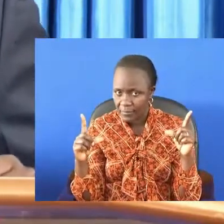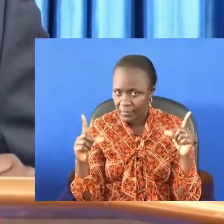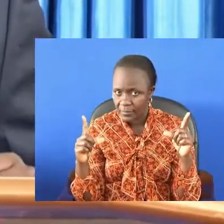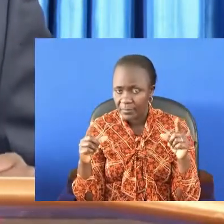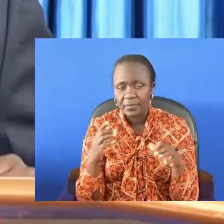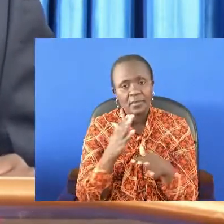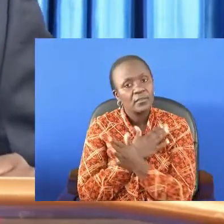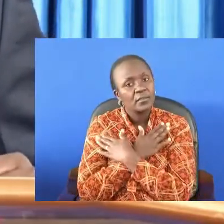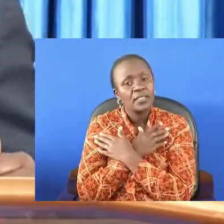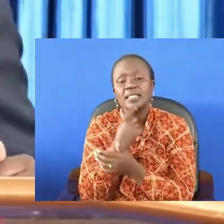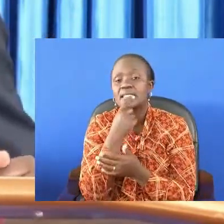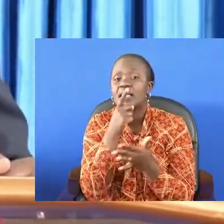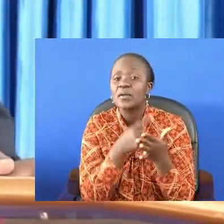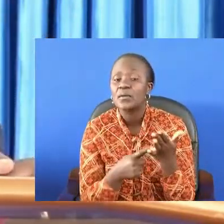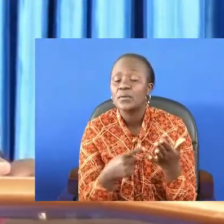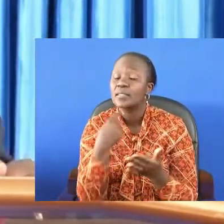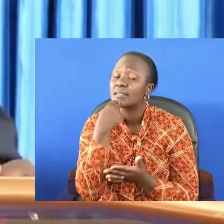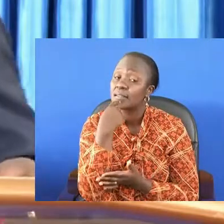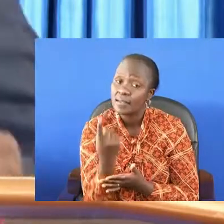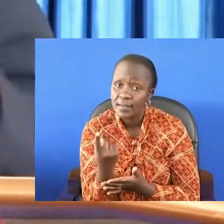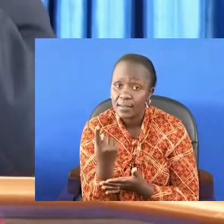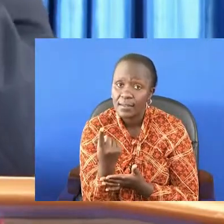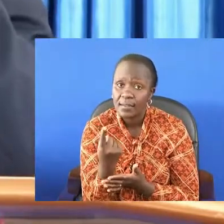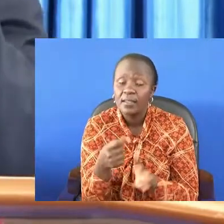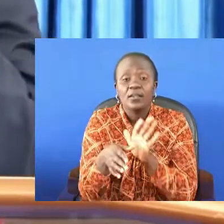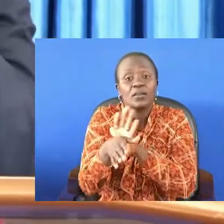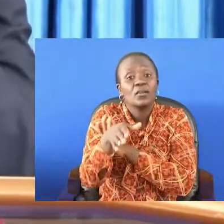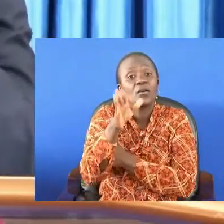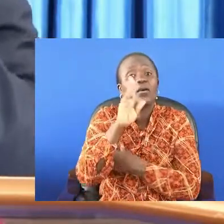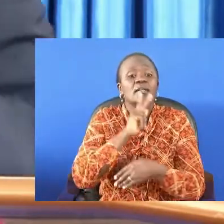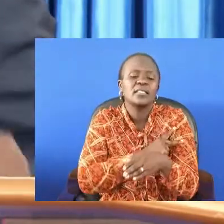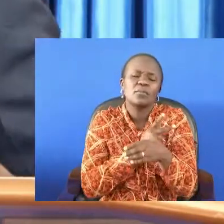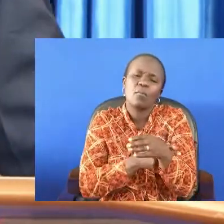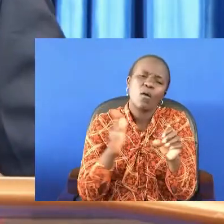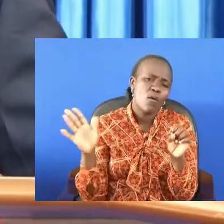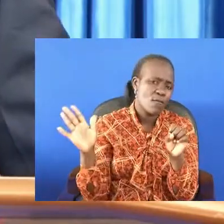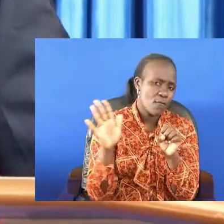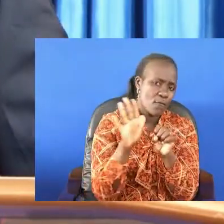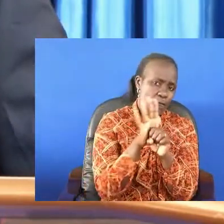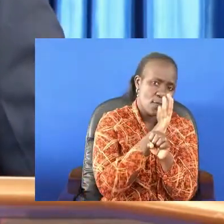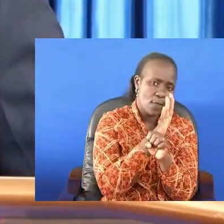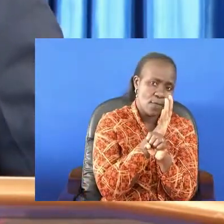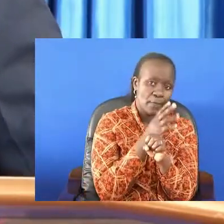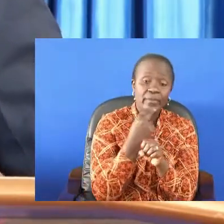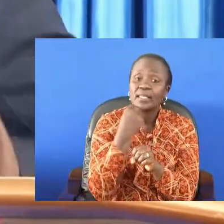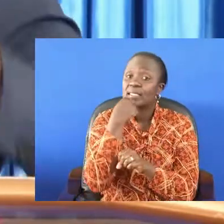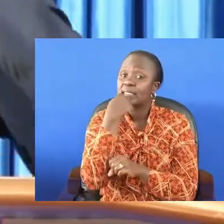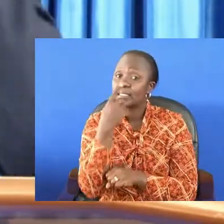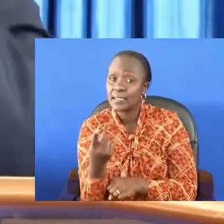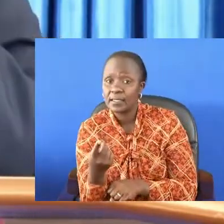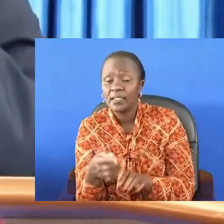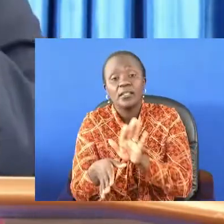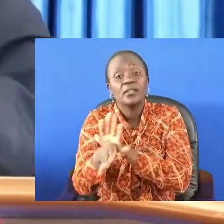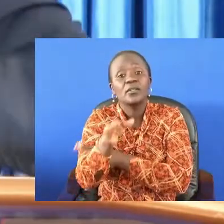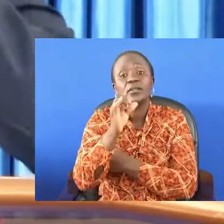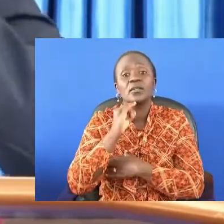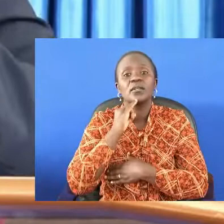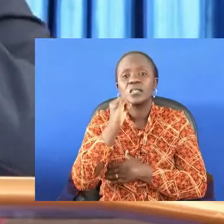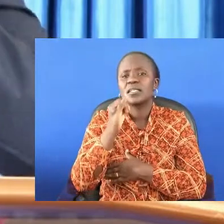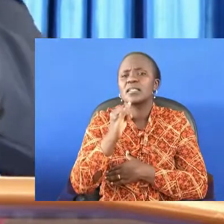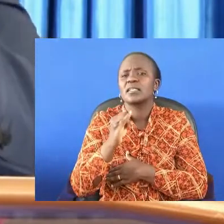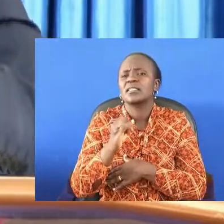my friends? We are saying that God is powerful. We are saying God